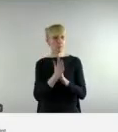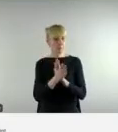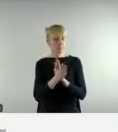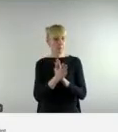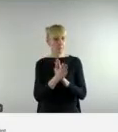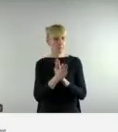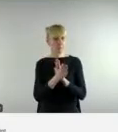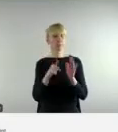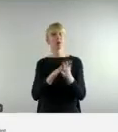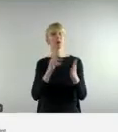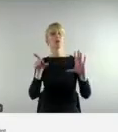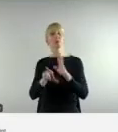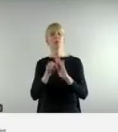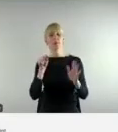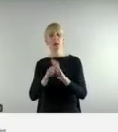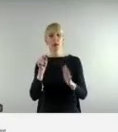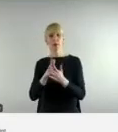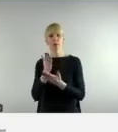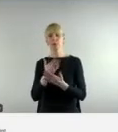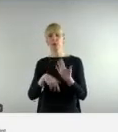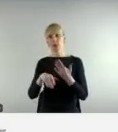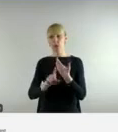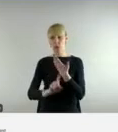of the municipal council.